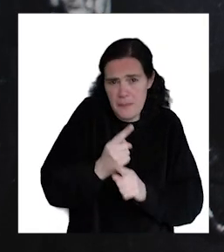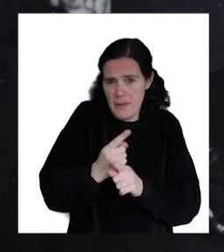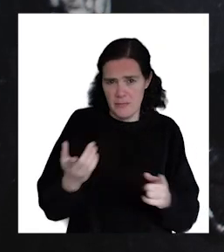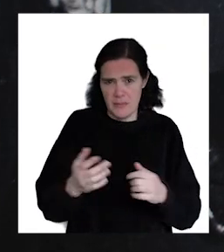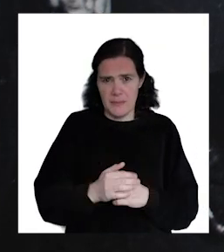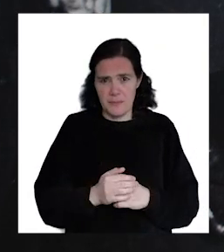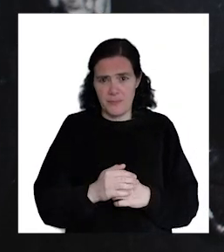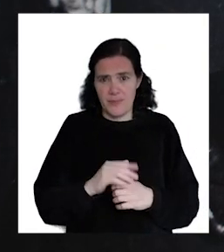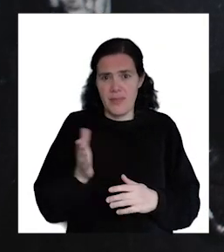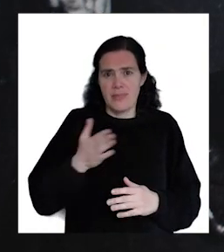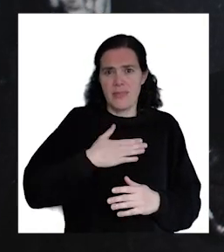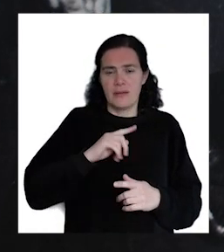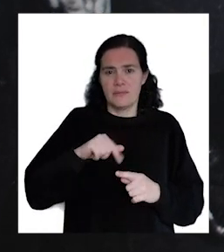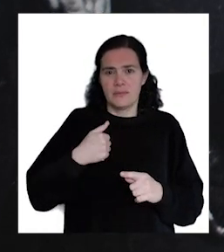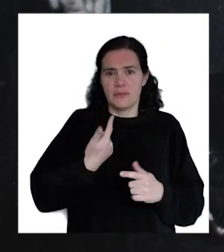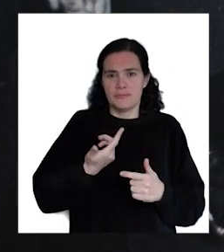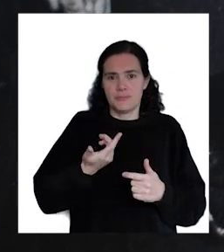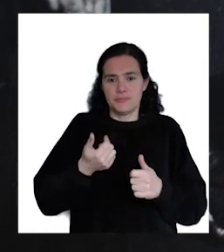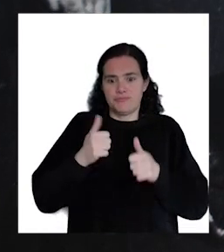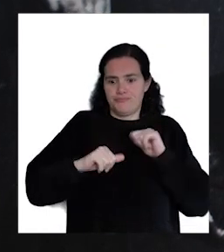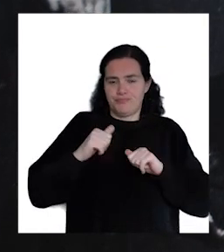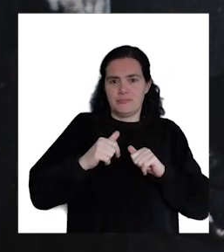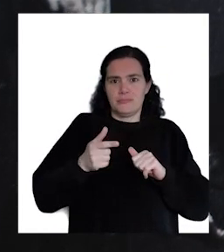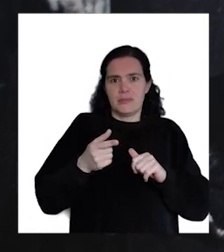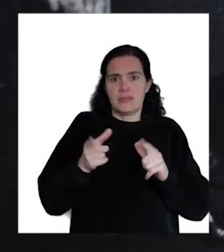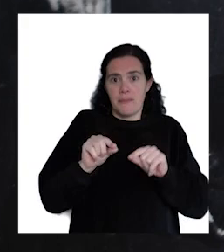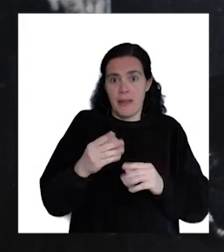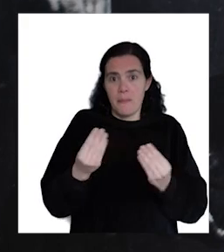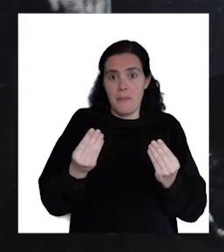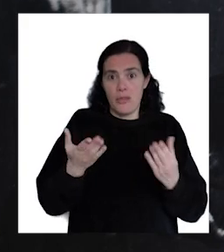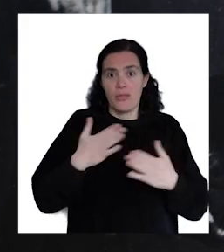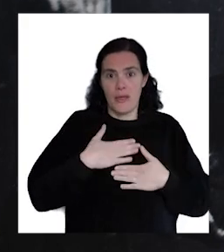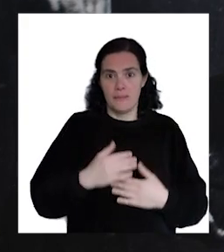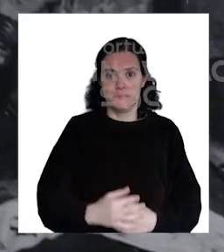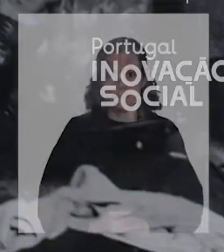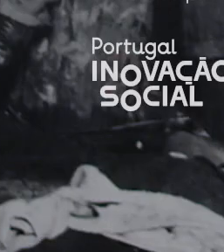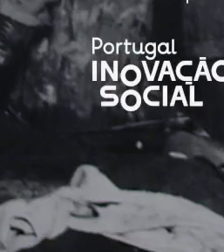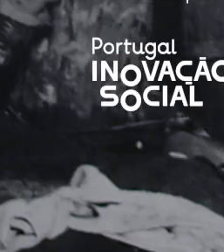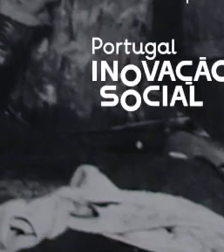to scar us as well as they are scaring us.